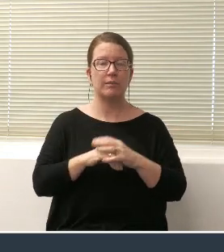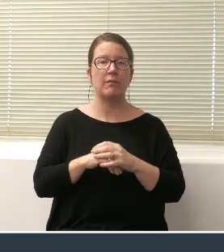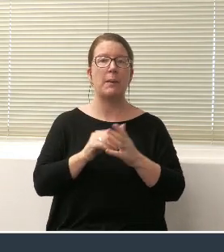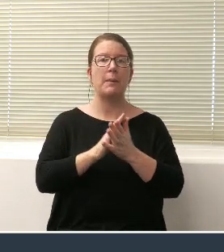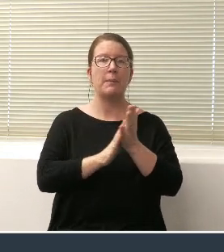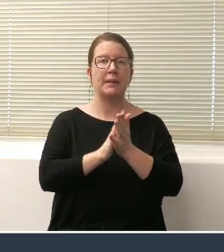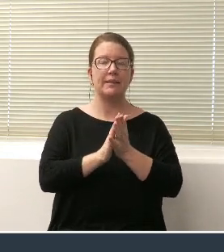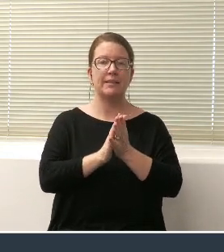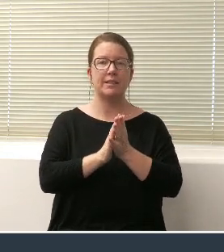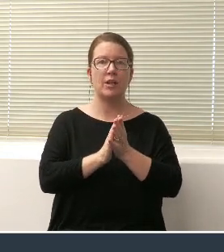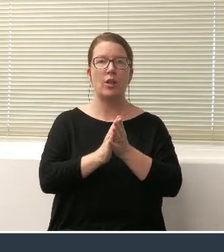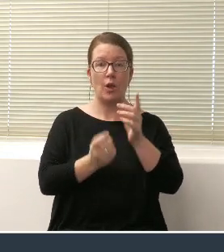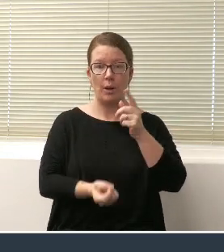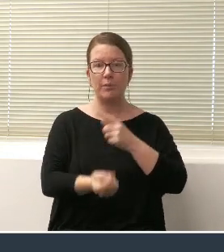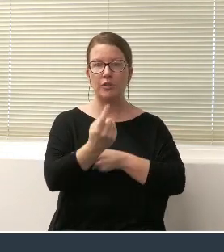opportunity that is in front of us.